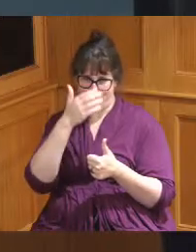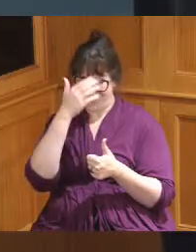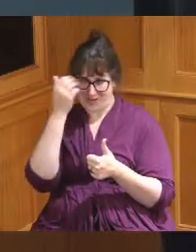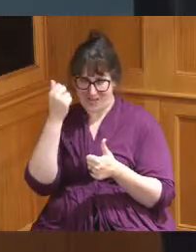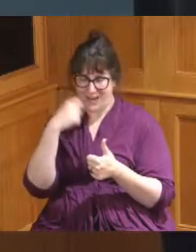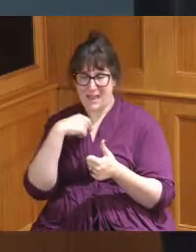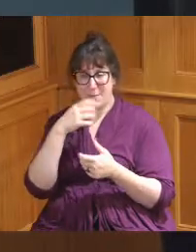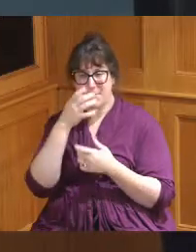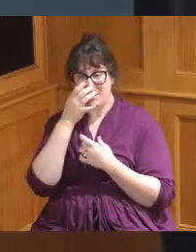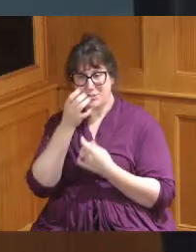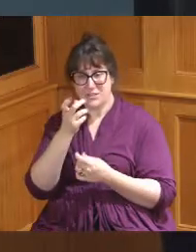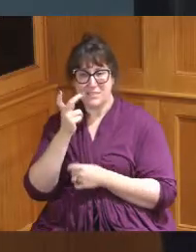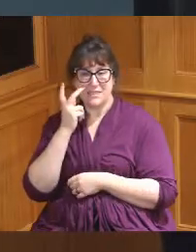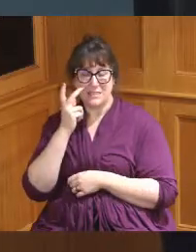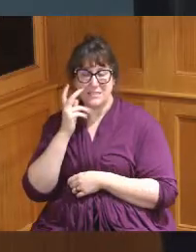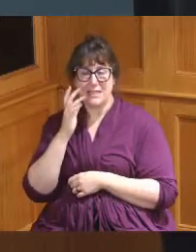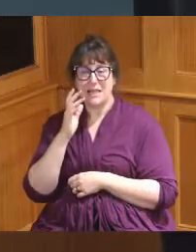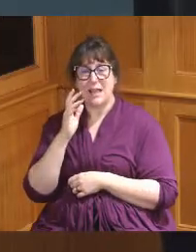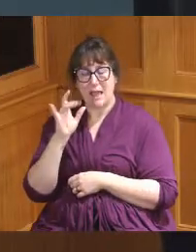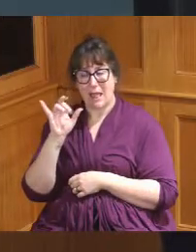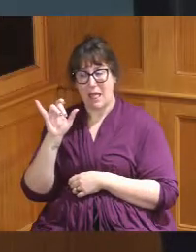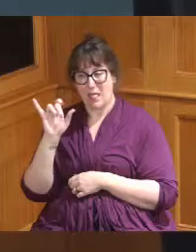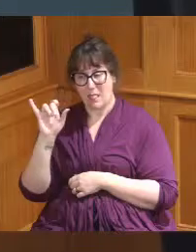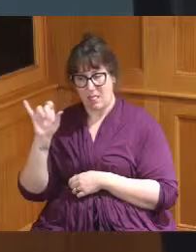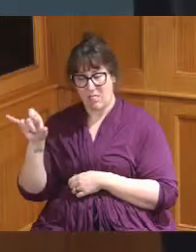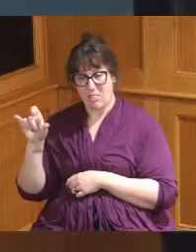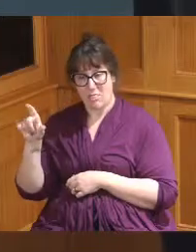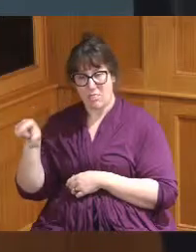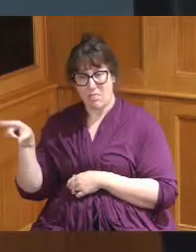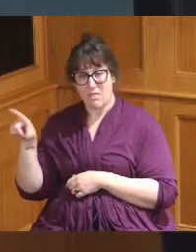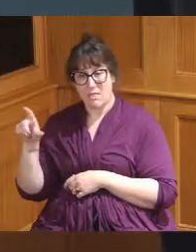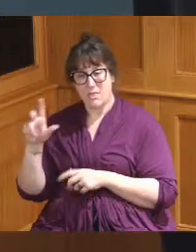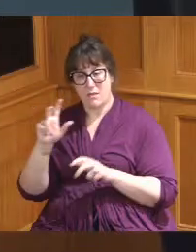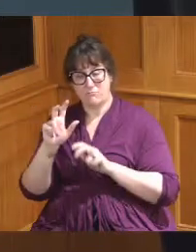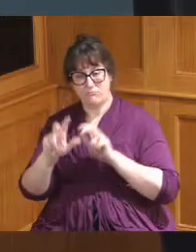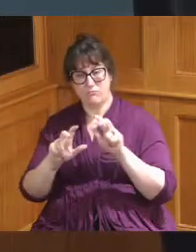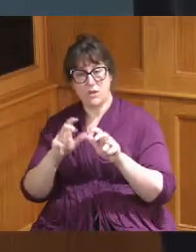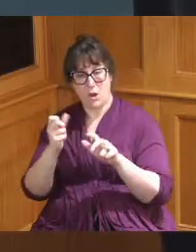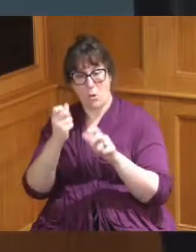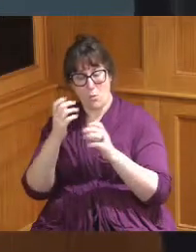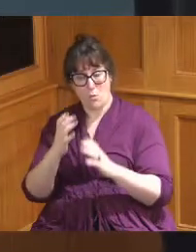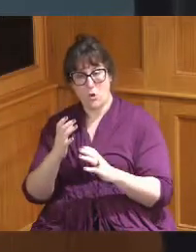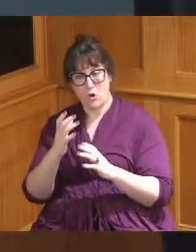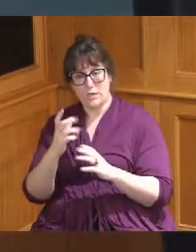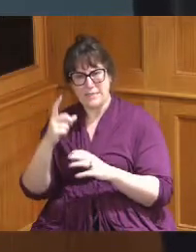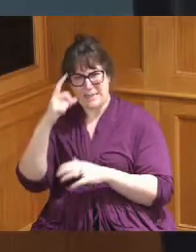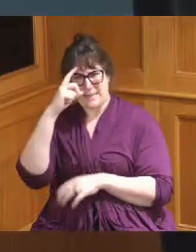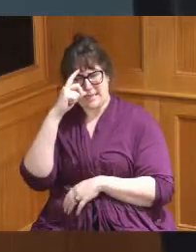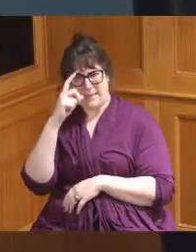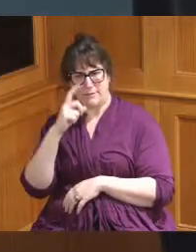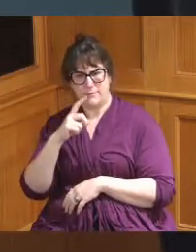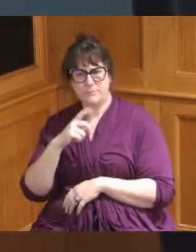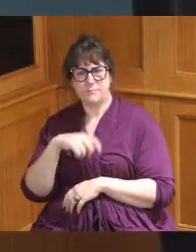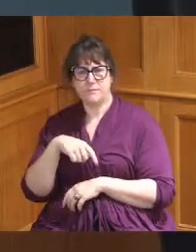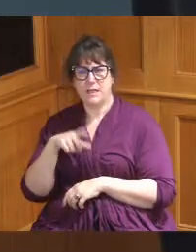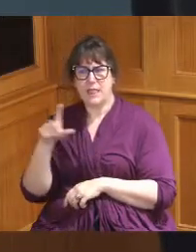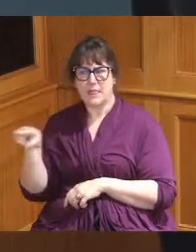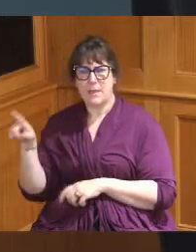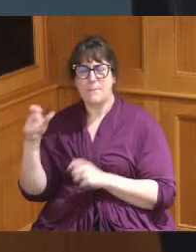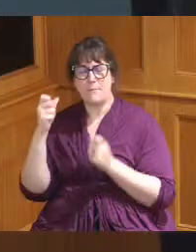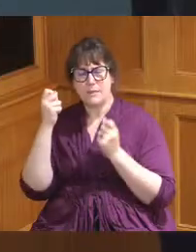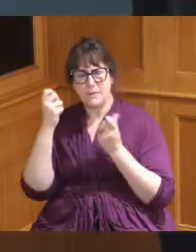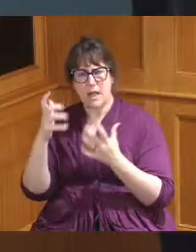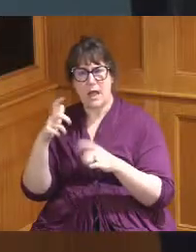interested to know what those stakeholders think about the recommendations that you're offering here. They spent a lot of